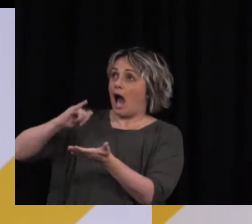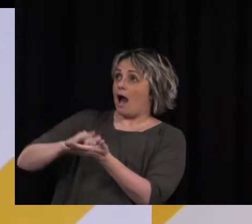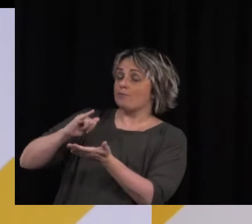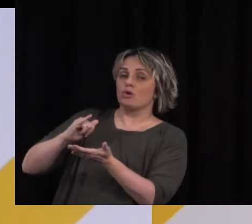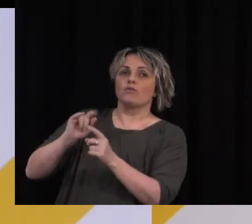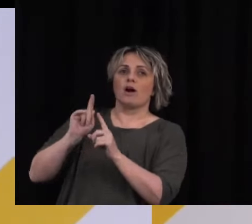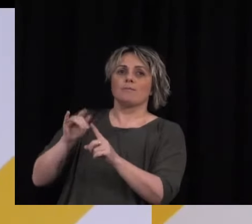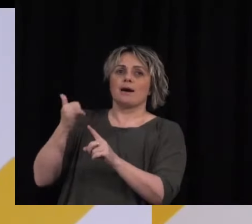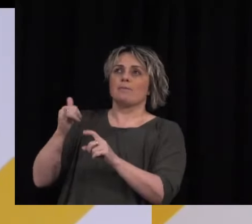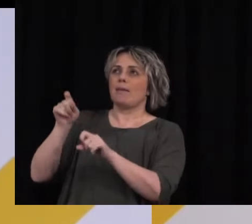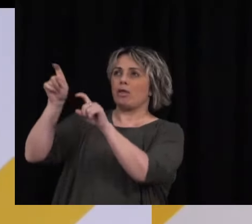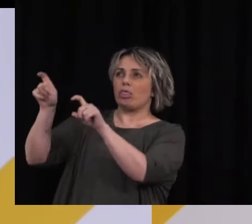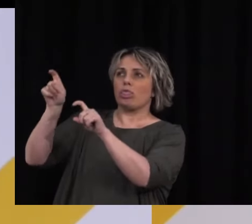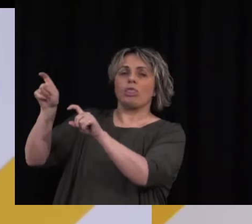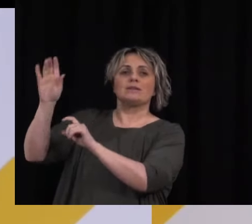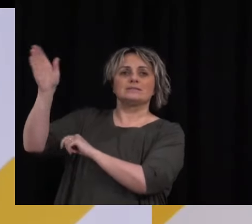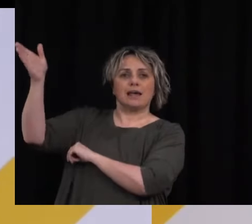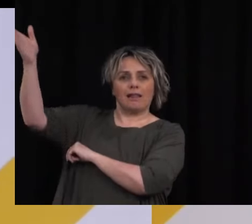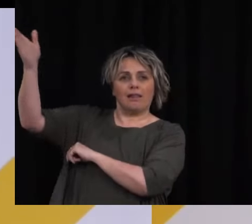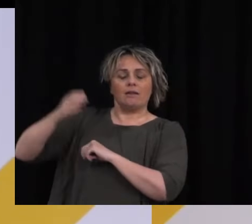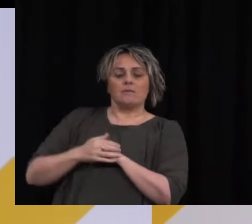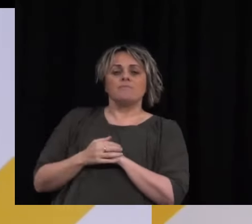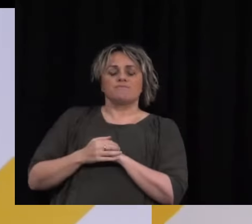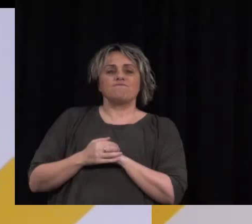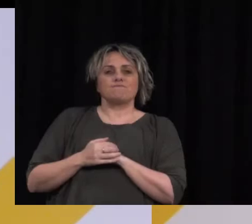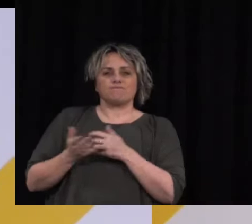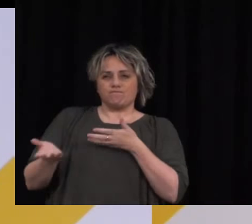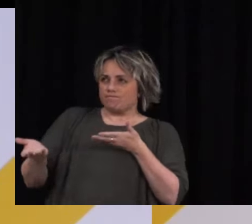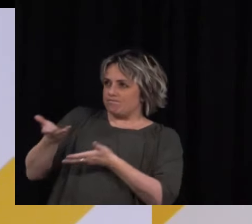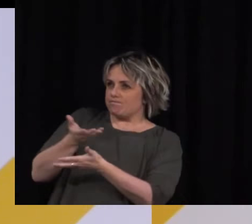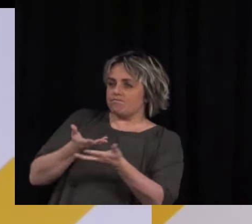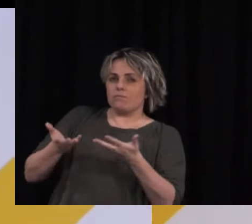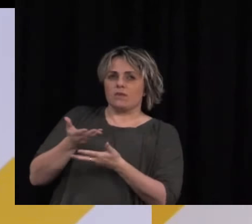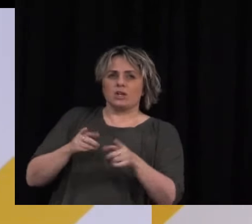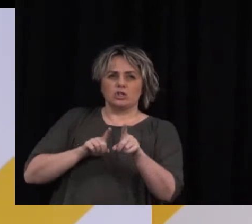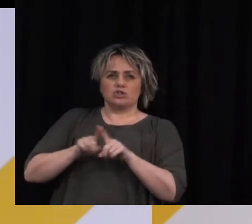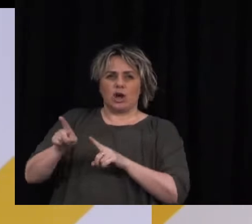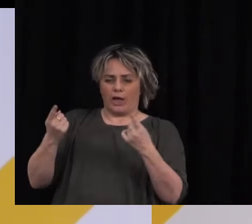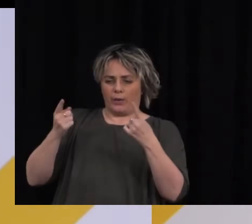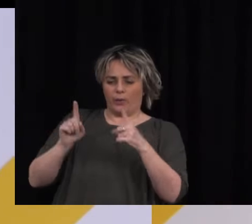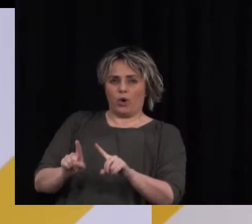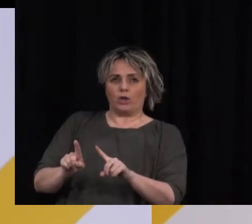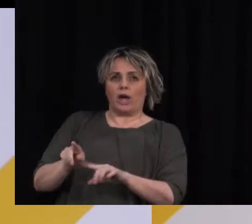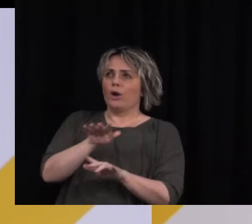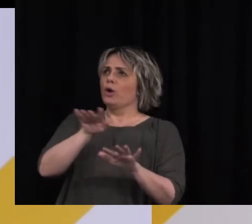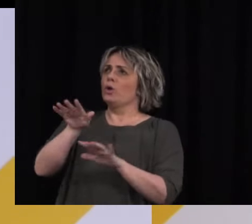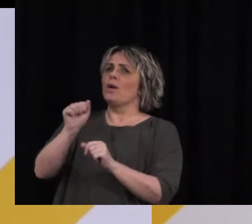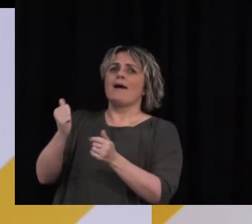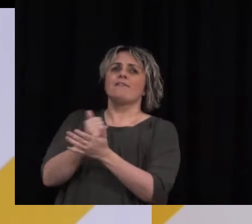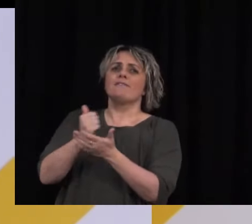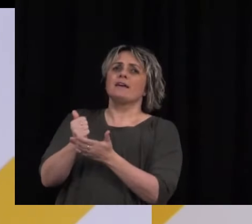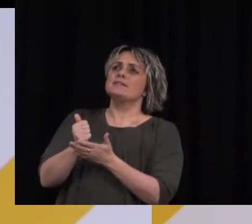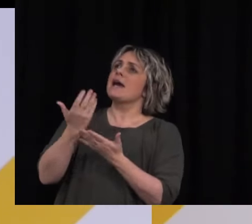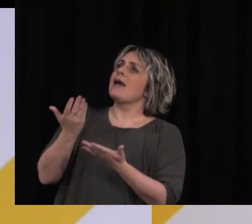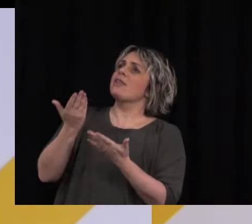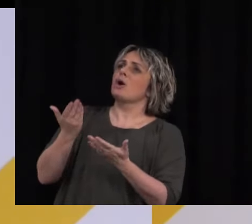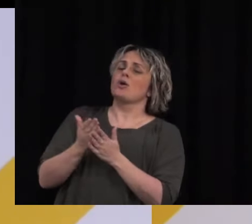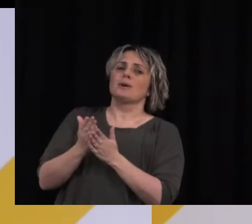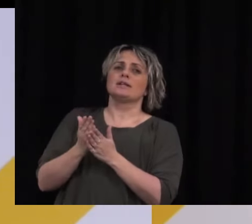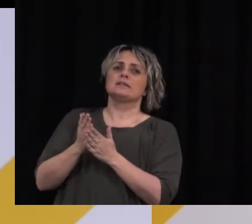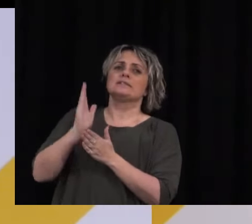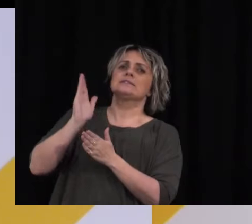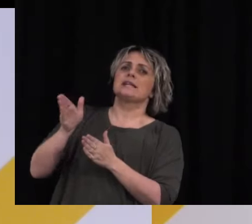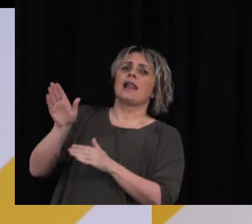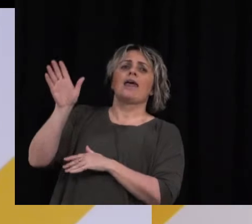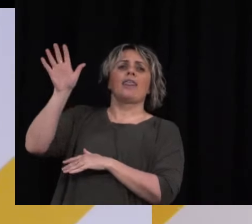people may not have been able to return, and to ascertain as best we're able who currently holds a visa who may be in Afghanistan, and that's been